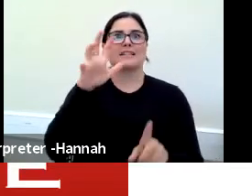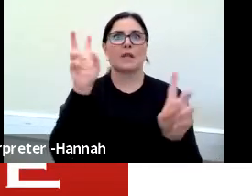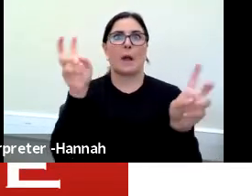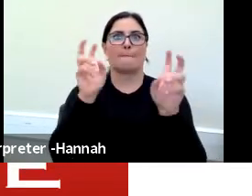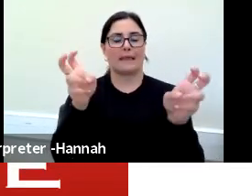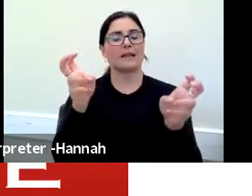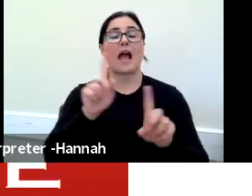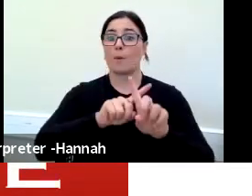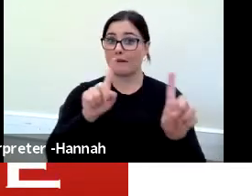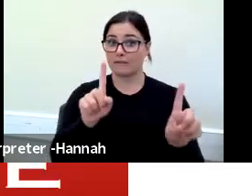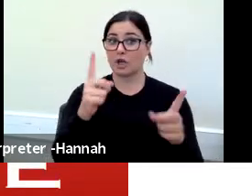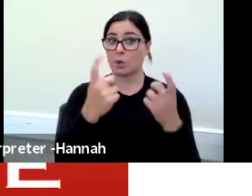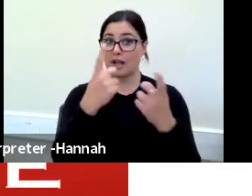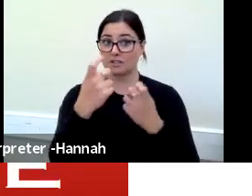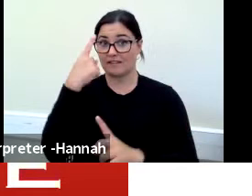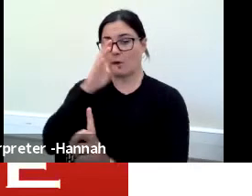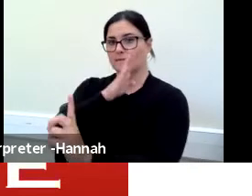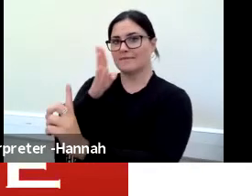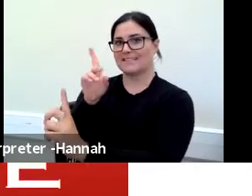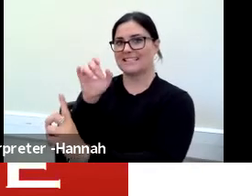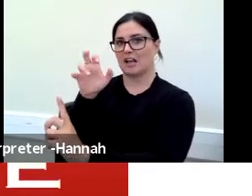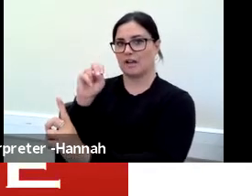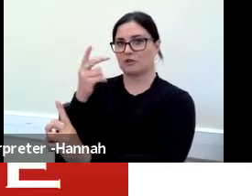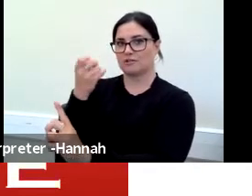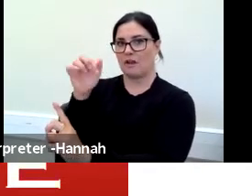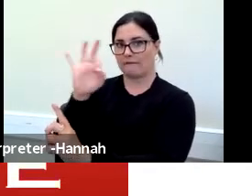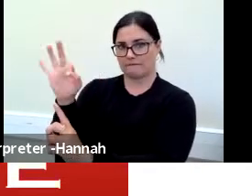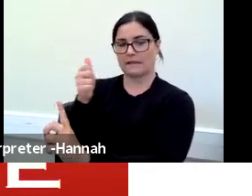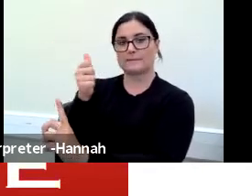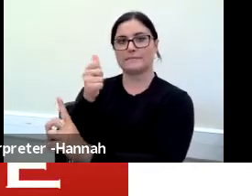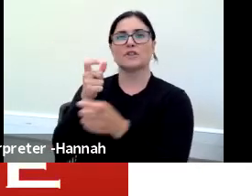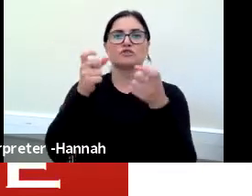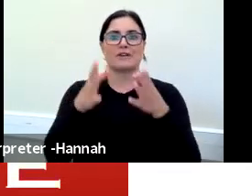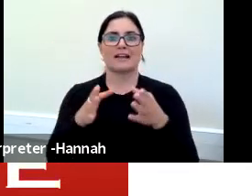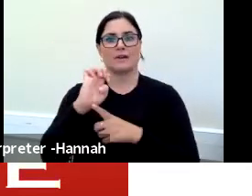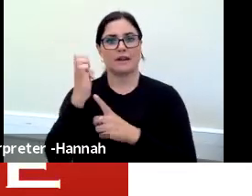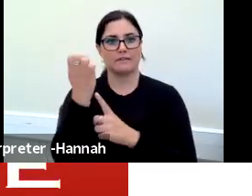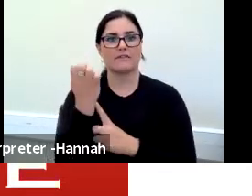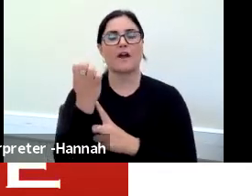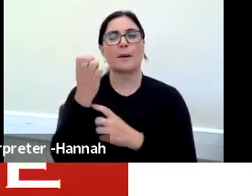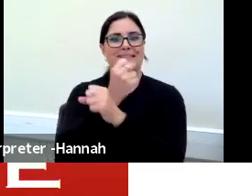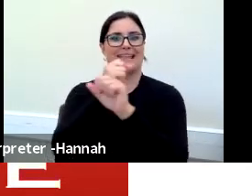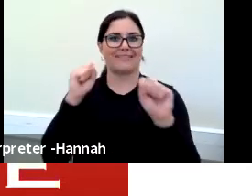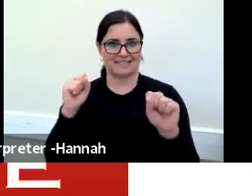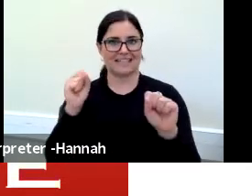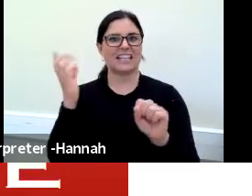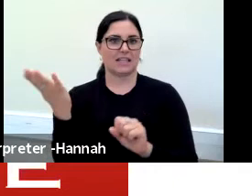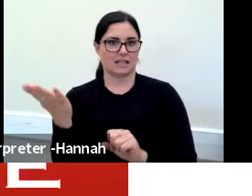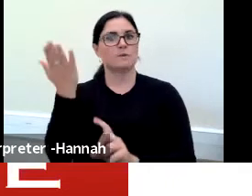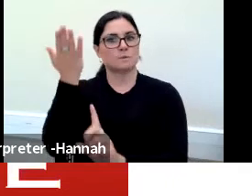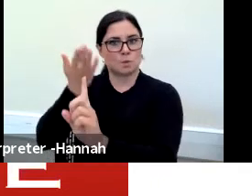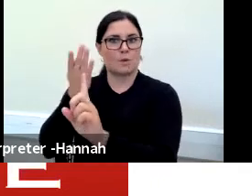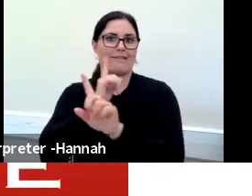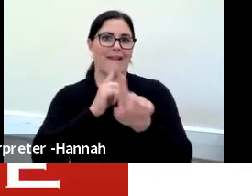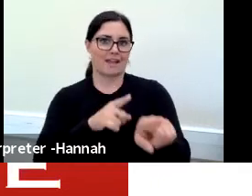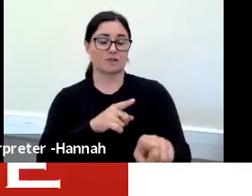any questions should be directed to Darren Kusanoff, as he is the Director of Environmental Safety. And so any questions